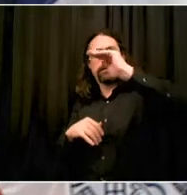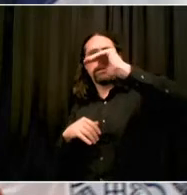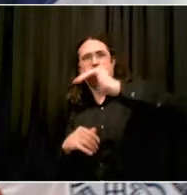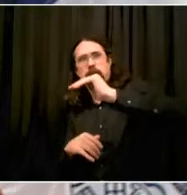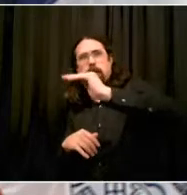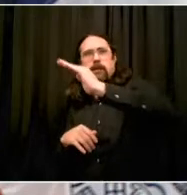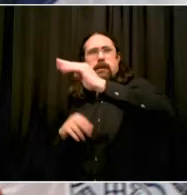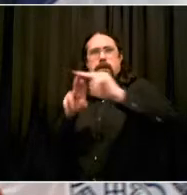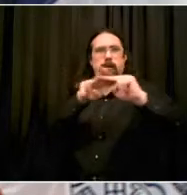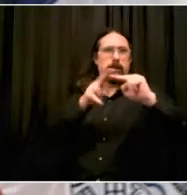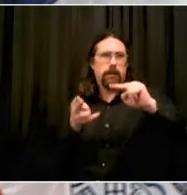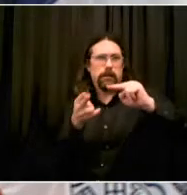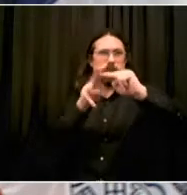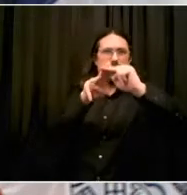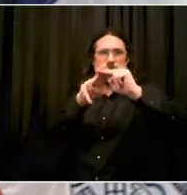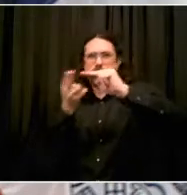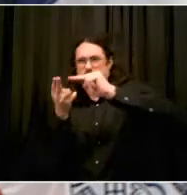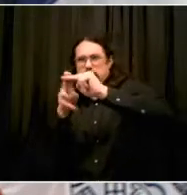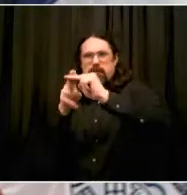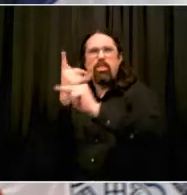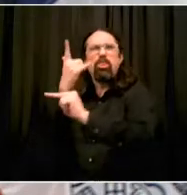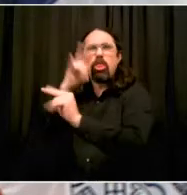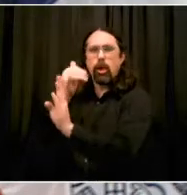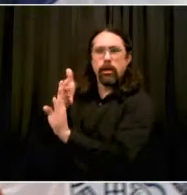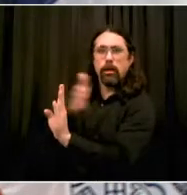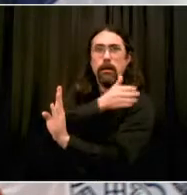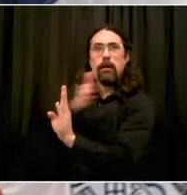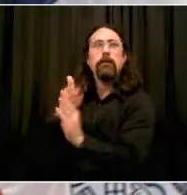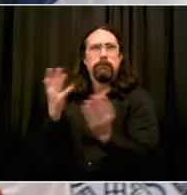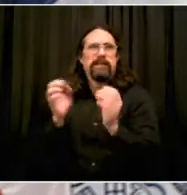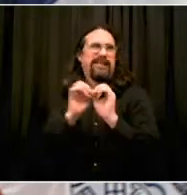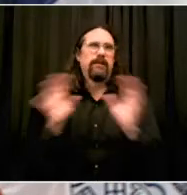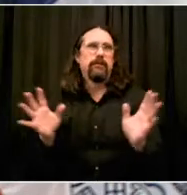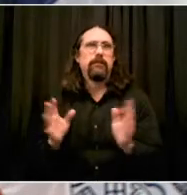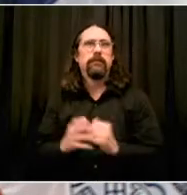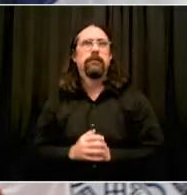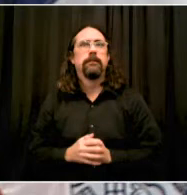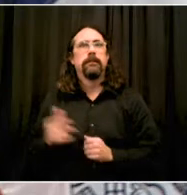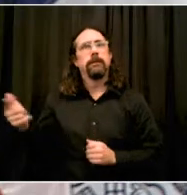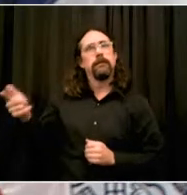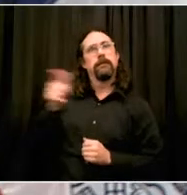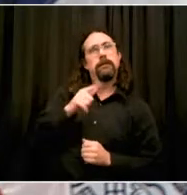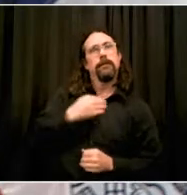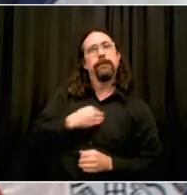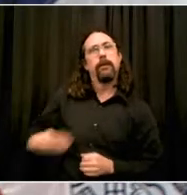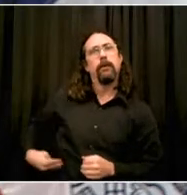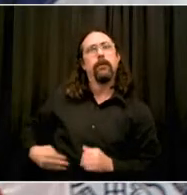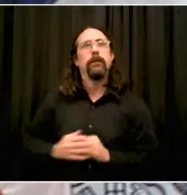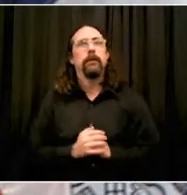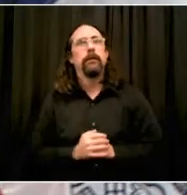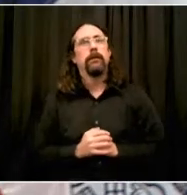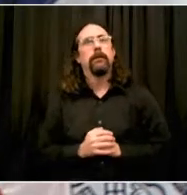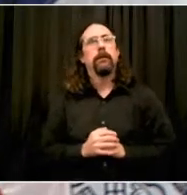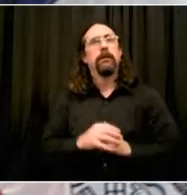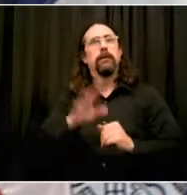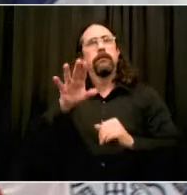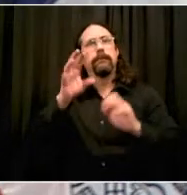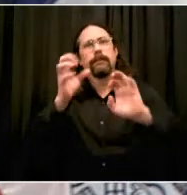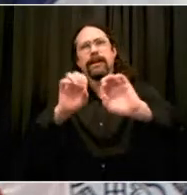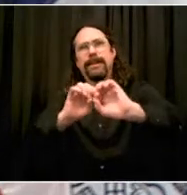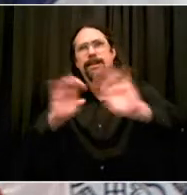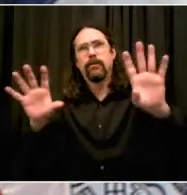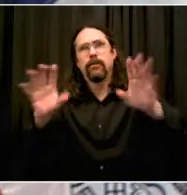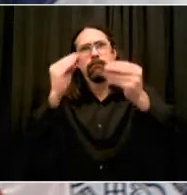both squarely fall in the healthcare conservative philosophy. There's just not a doubt about it. When you look at the whole history